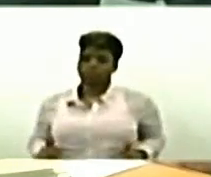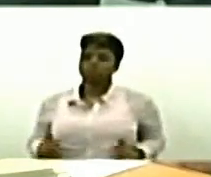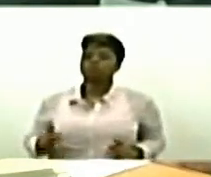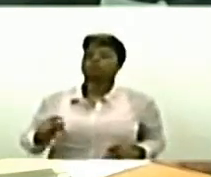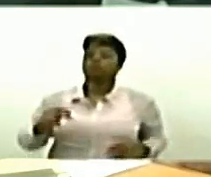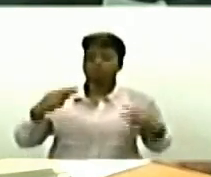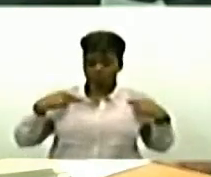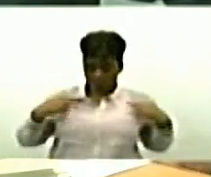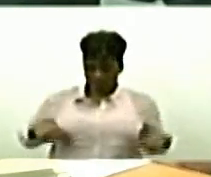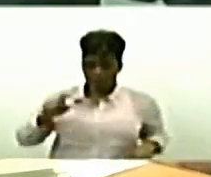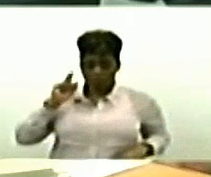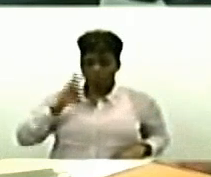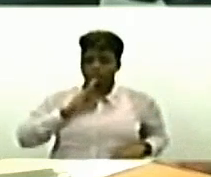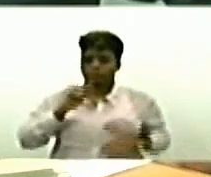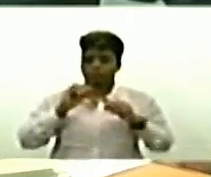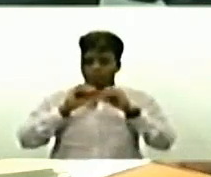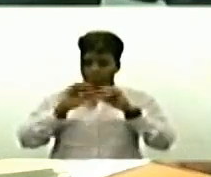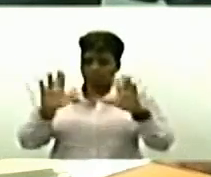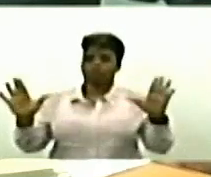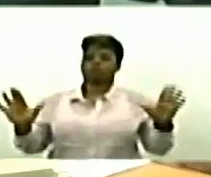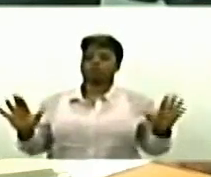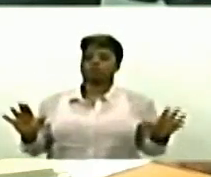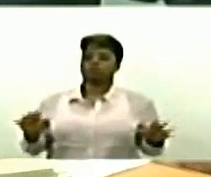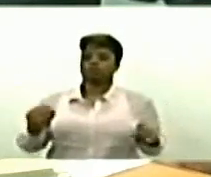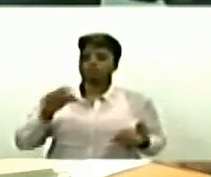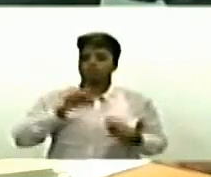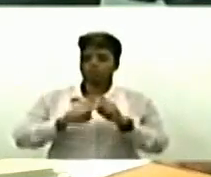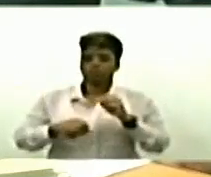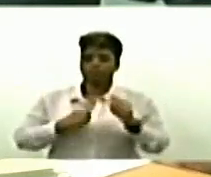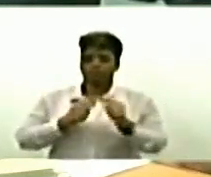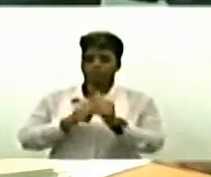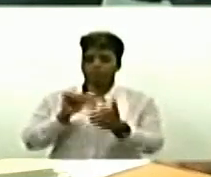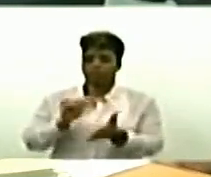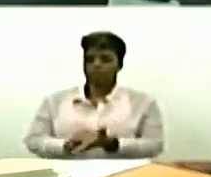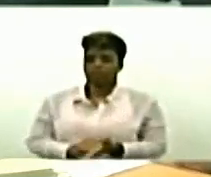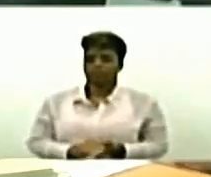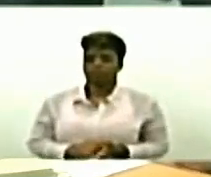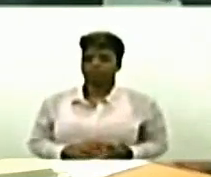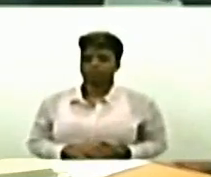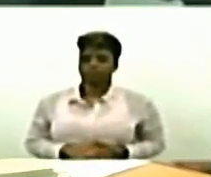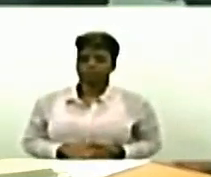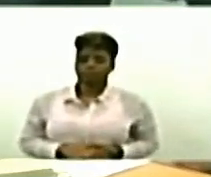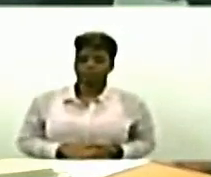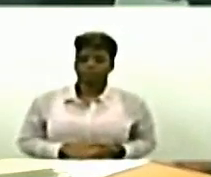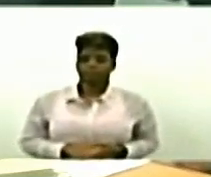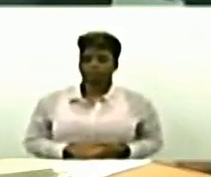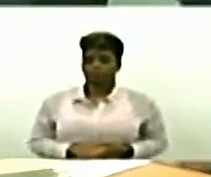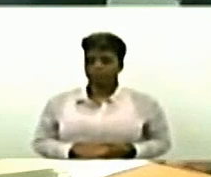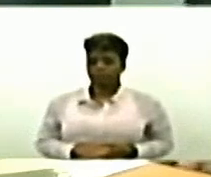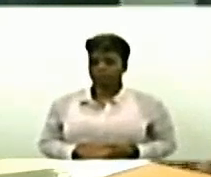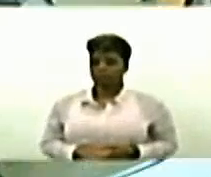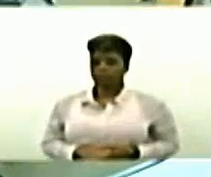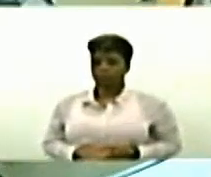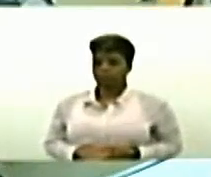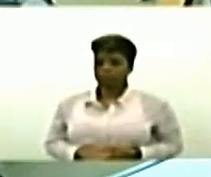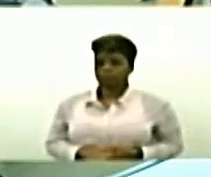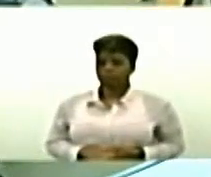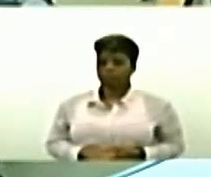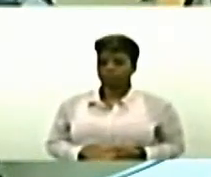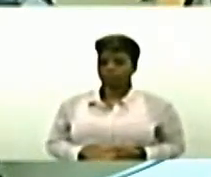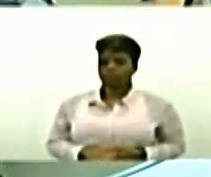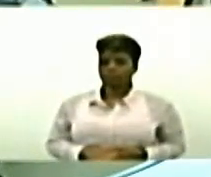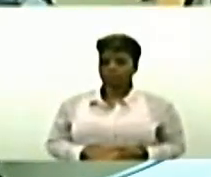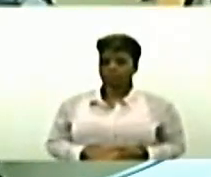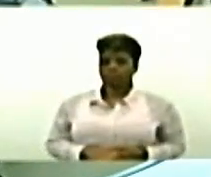cannot be mistaken for anything else. So it's following that convention. Could I just ask, could I just